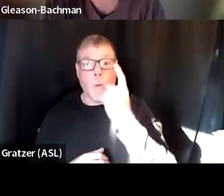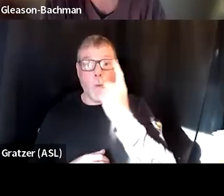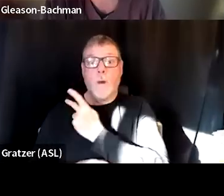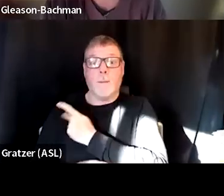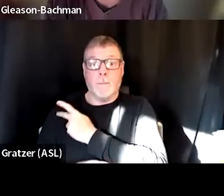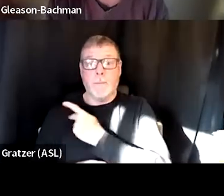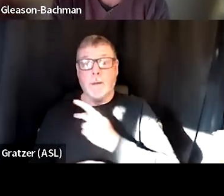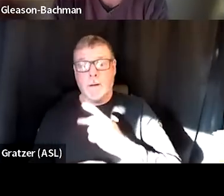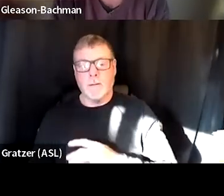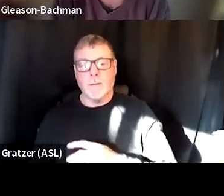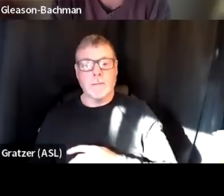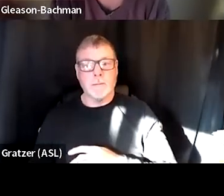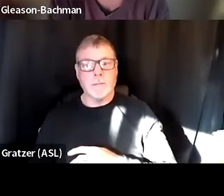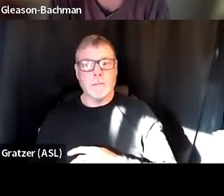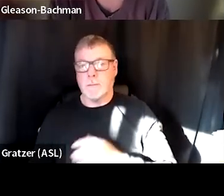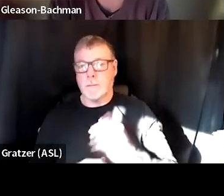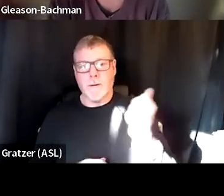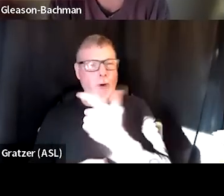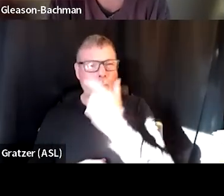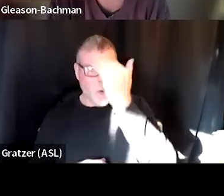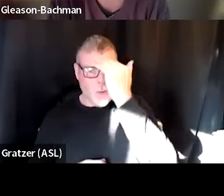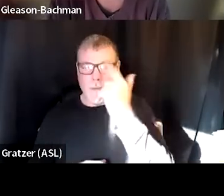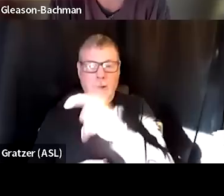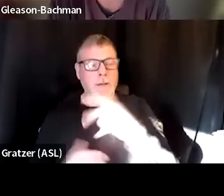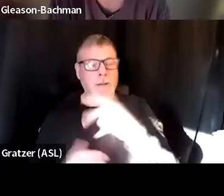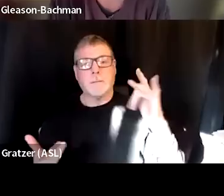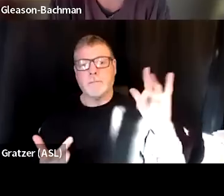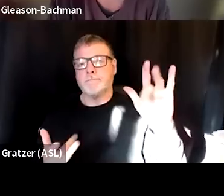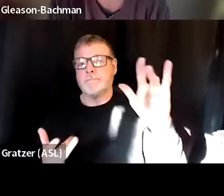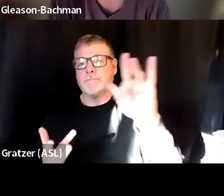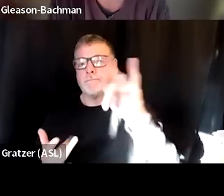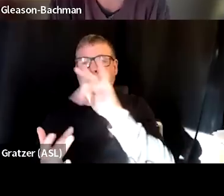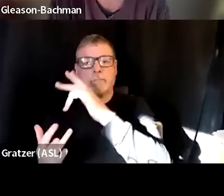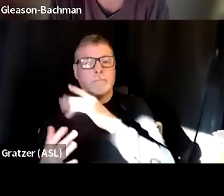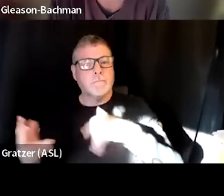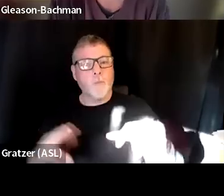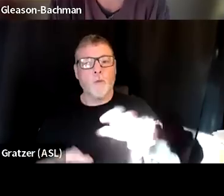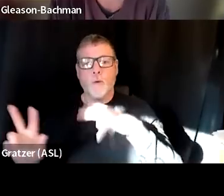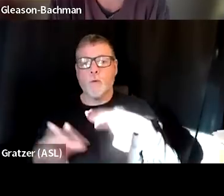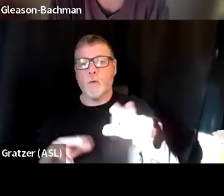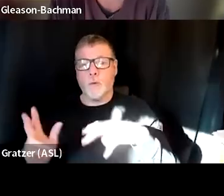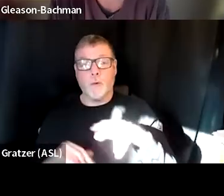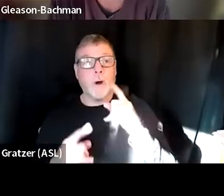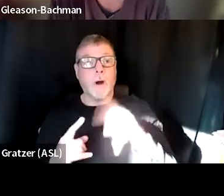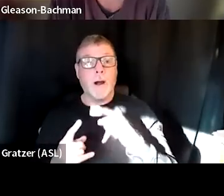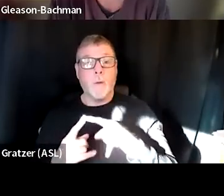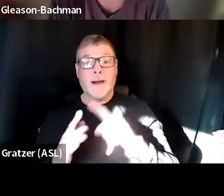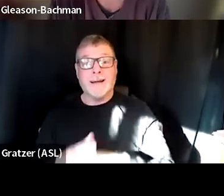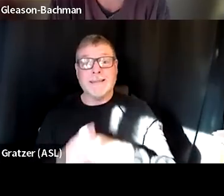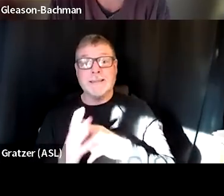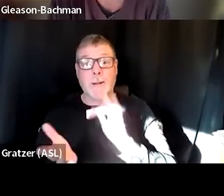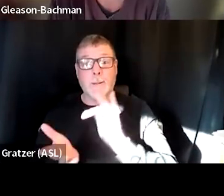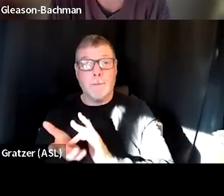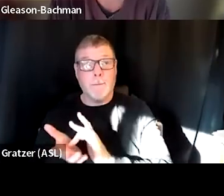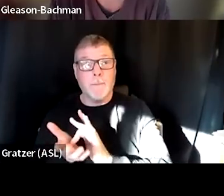patients everybody knew him because he just walked around this area, and once he started the medication,